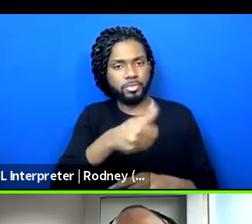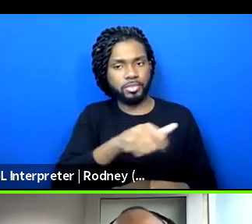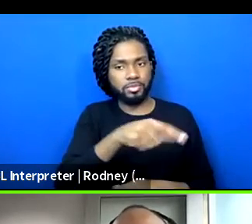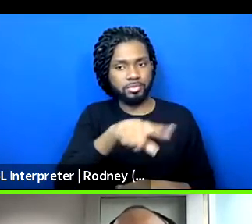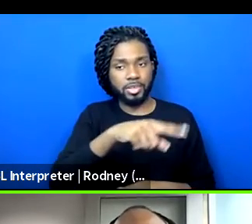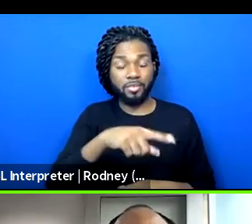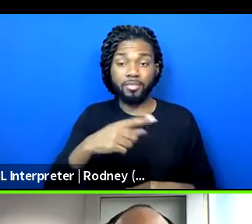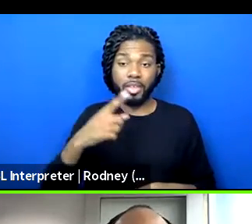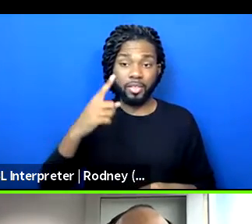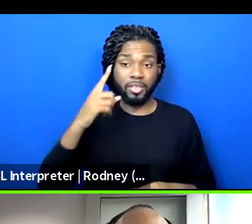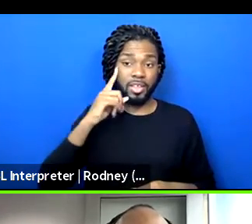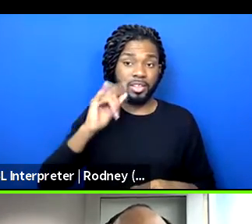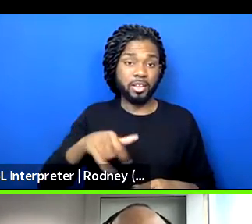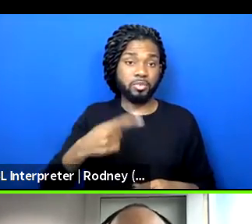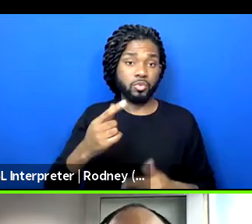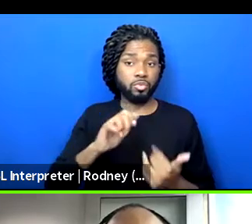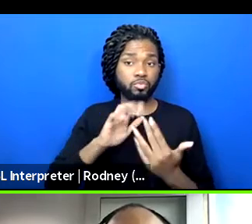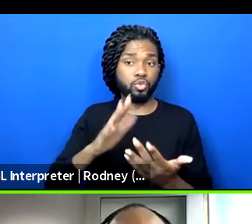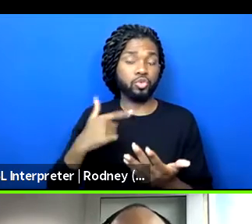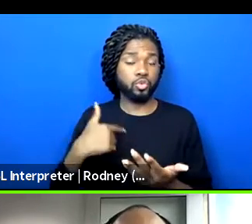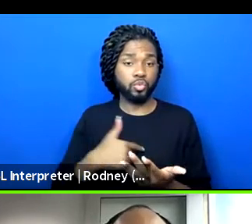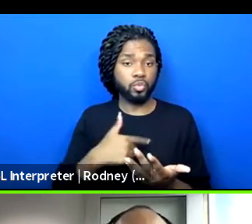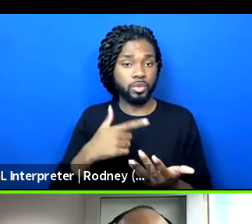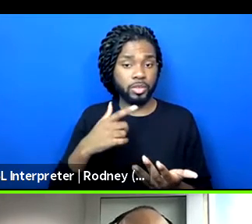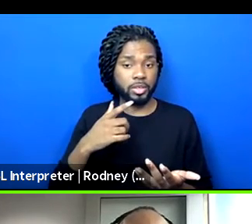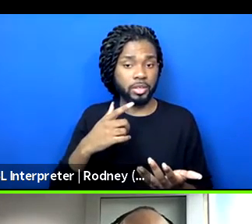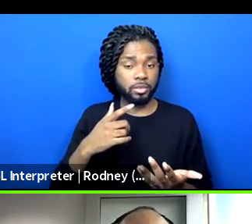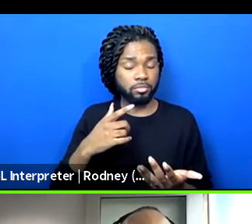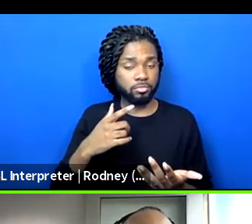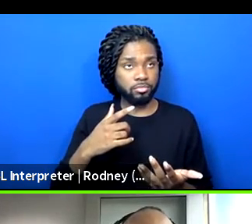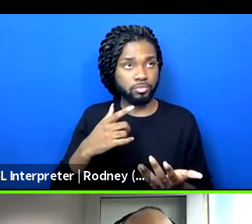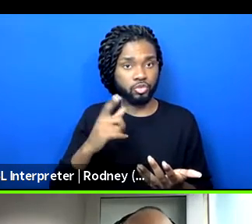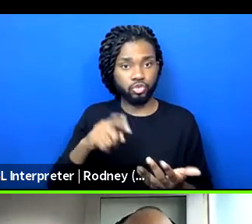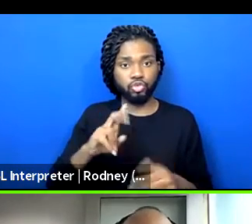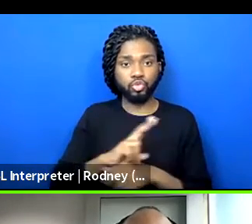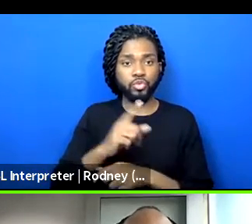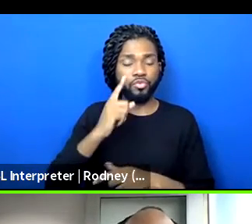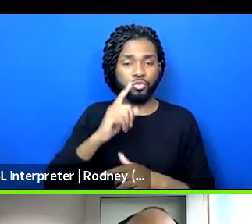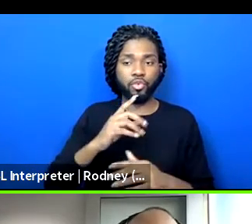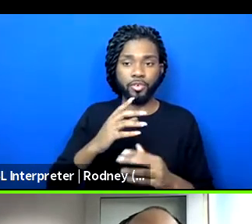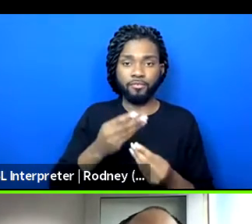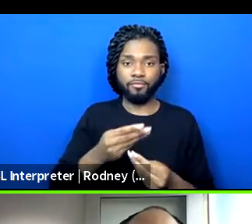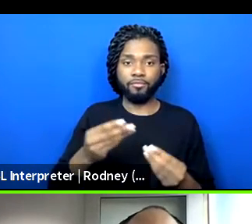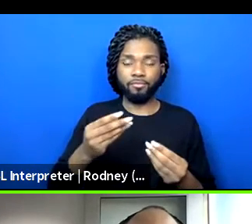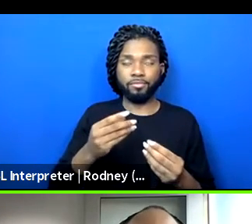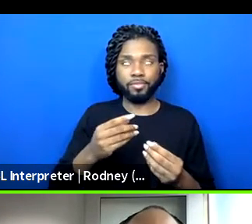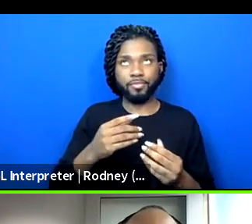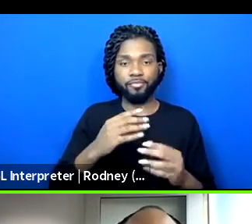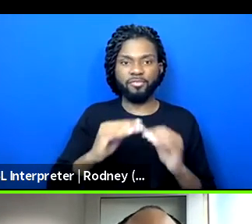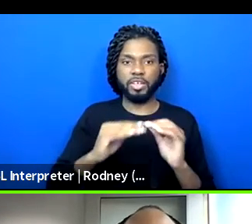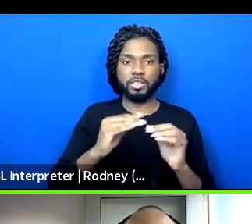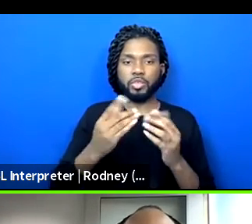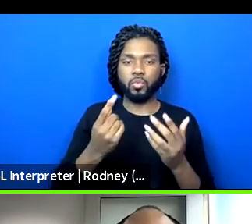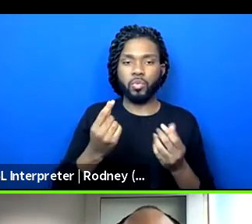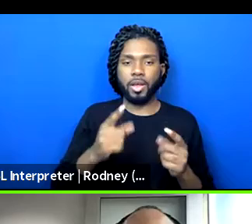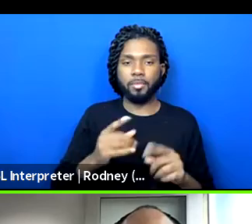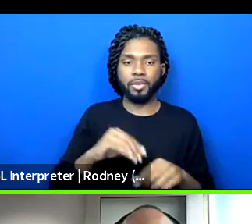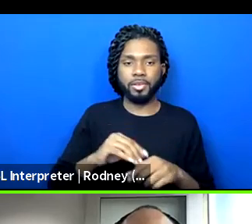that might be approach that if we're talking about fixing what we've been doing in the past, then we might want to seriously think about how